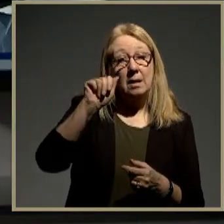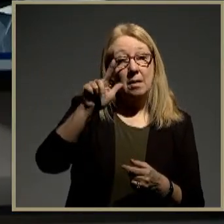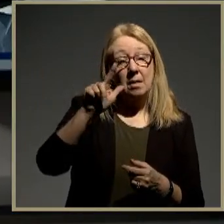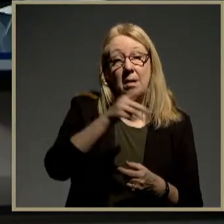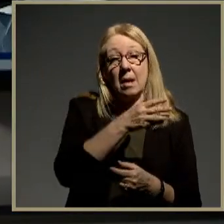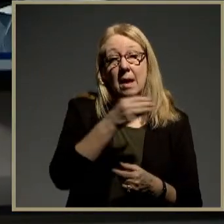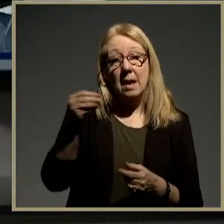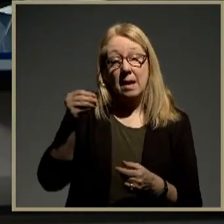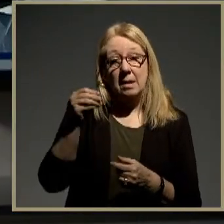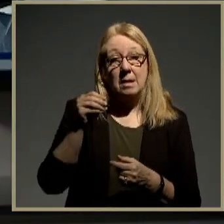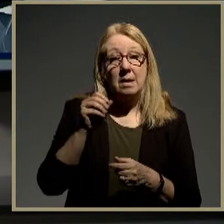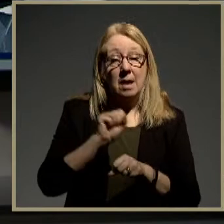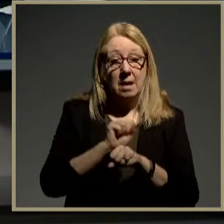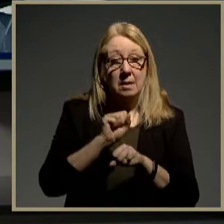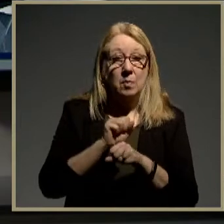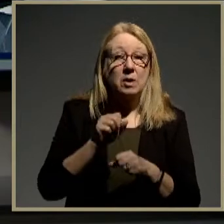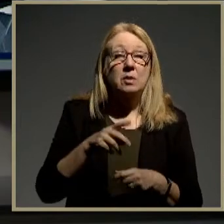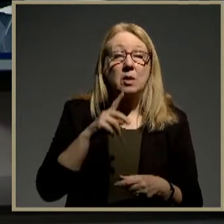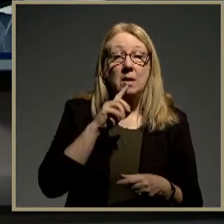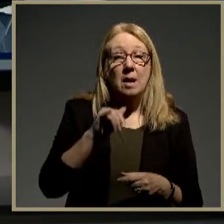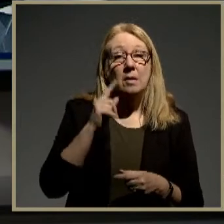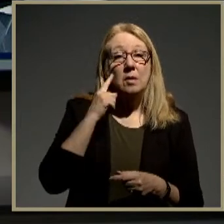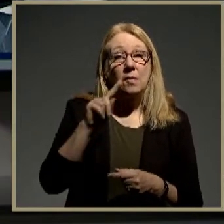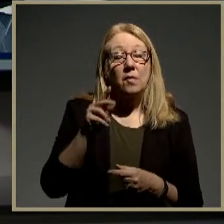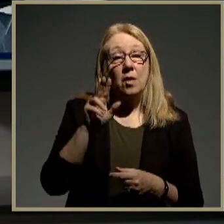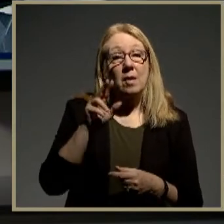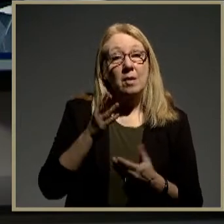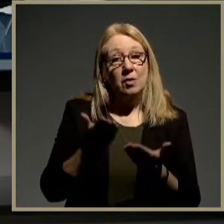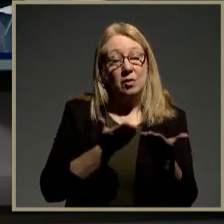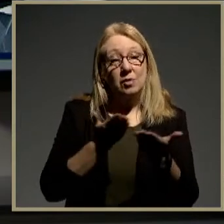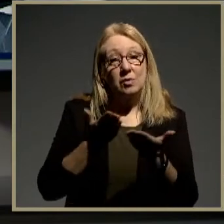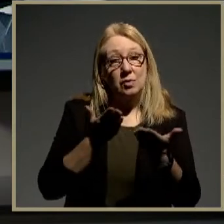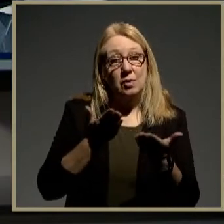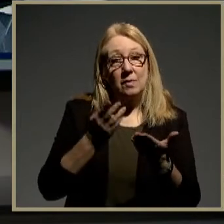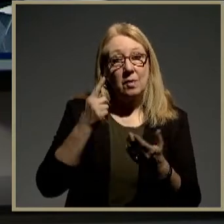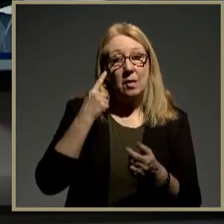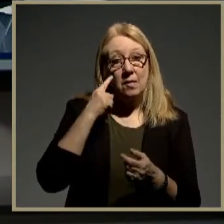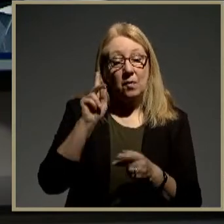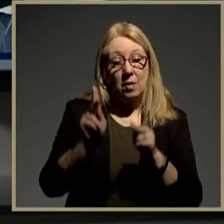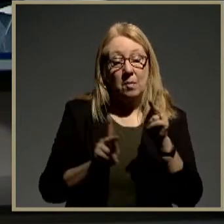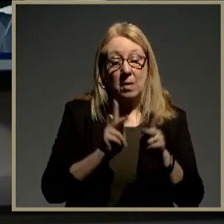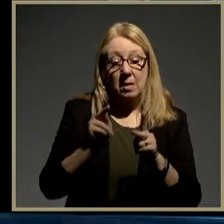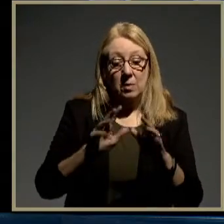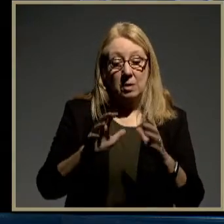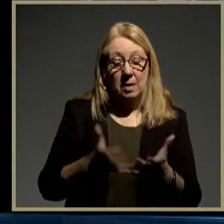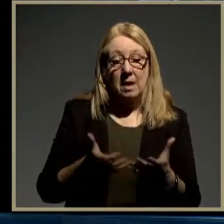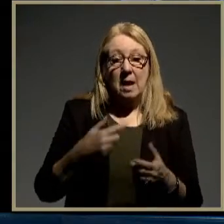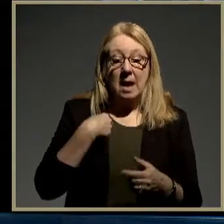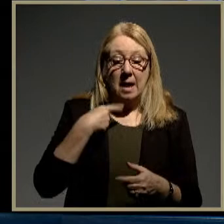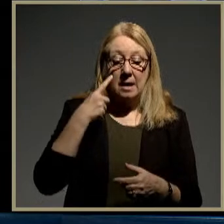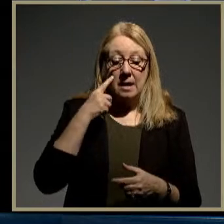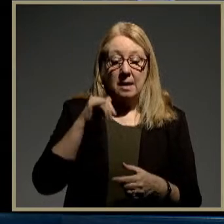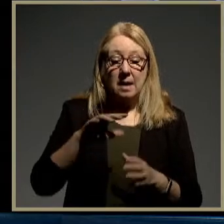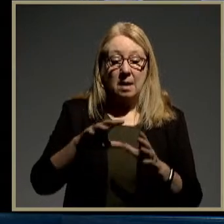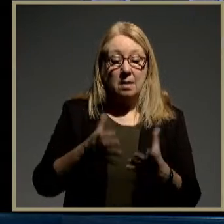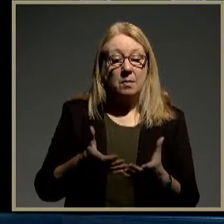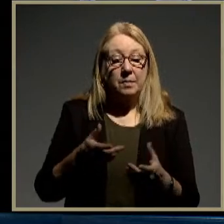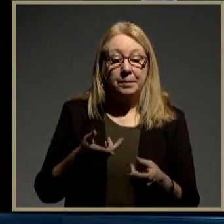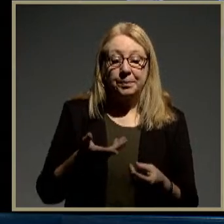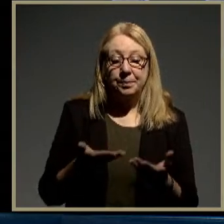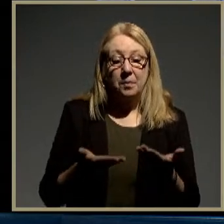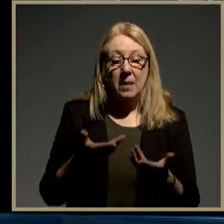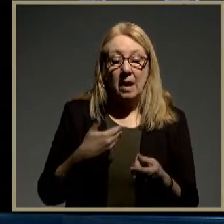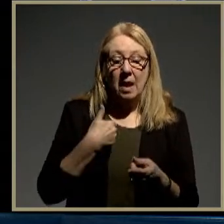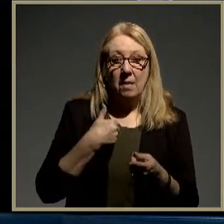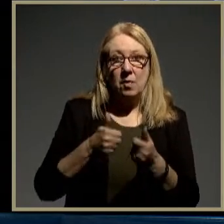Athletes also serves an underserved population. In fact, I think a population that has what may be